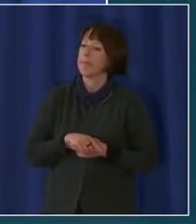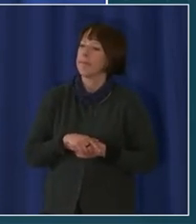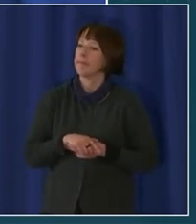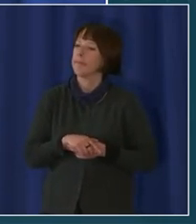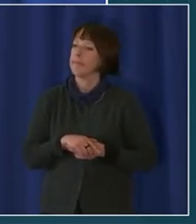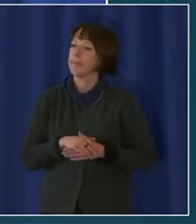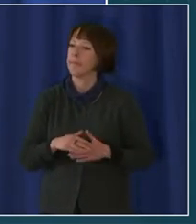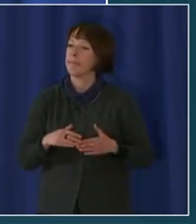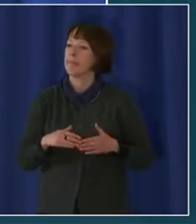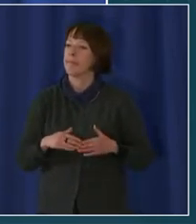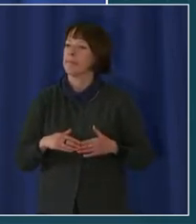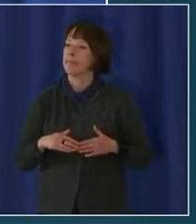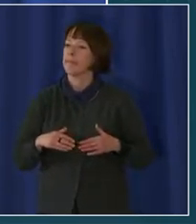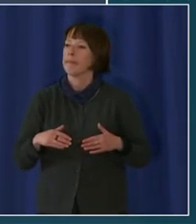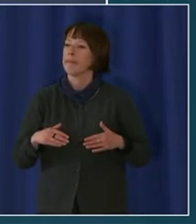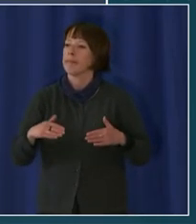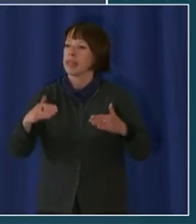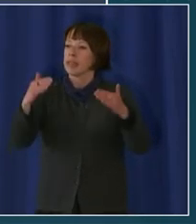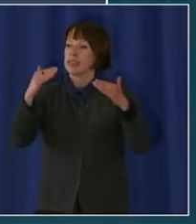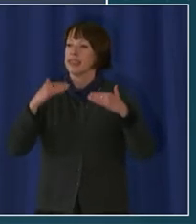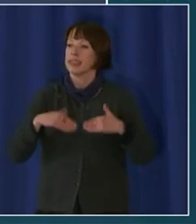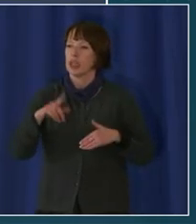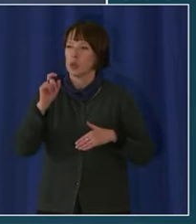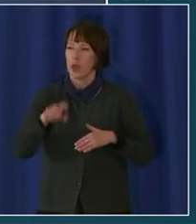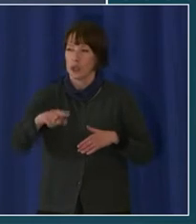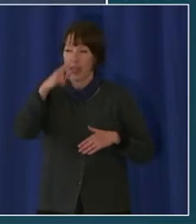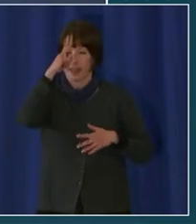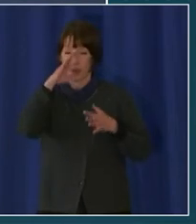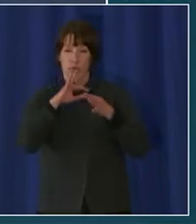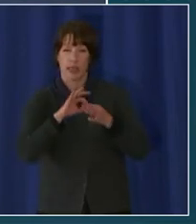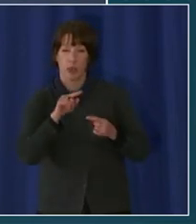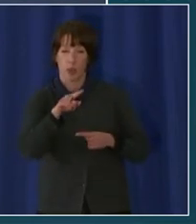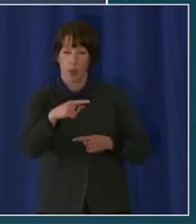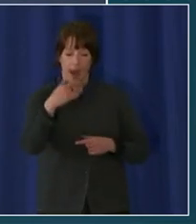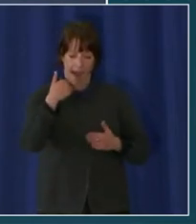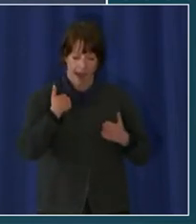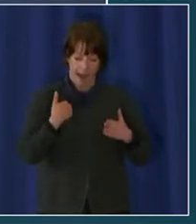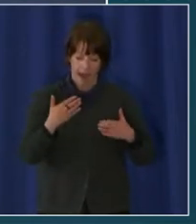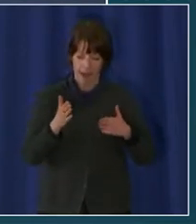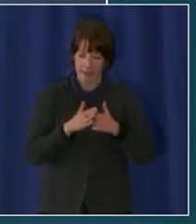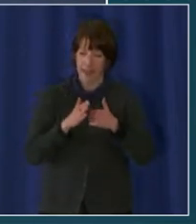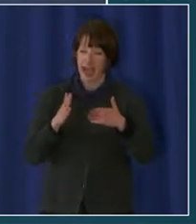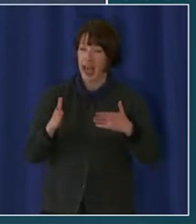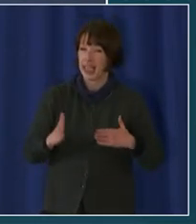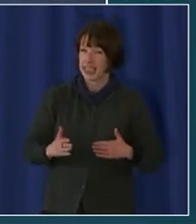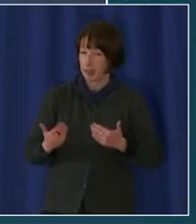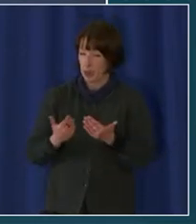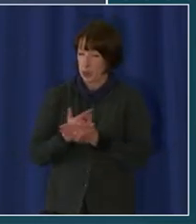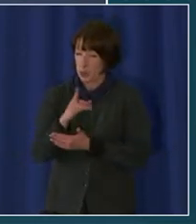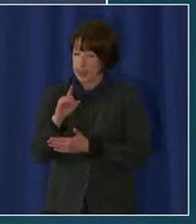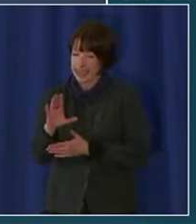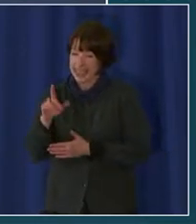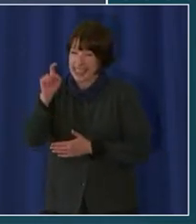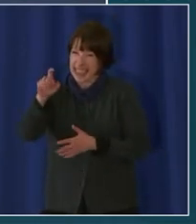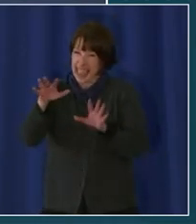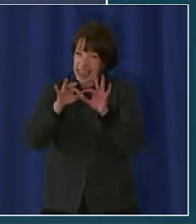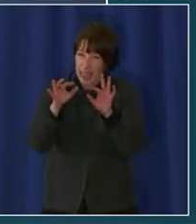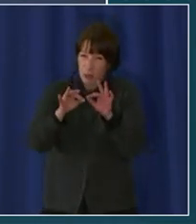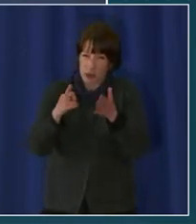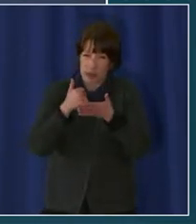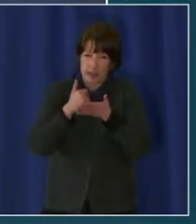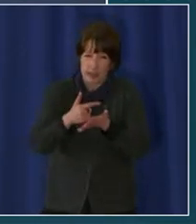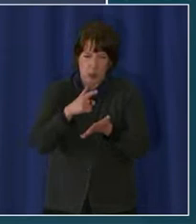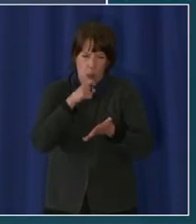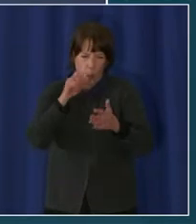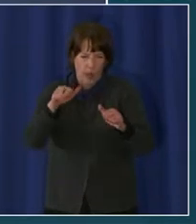Awesome. I think the next question is actually for you too as well. I have a neighbor who is new to the district and may need language assistance. Who can they go to for help